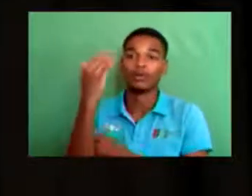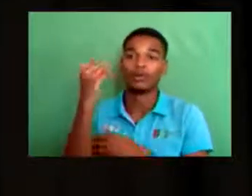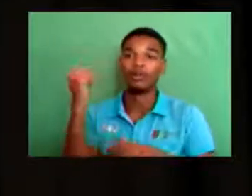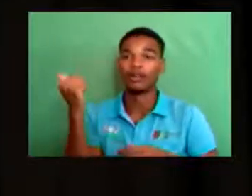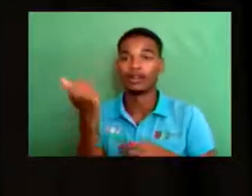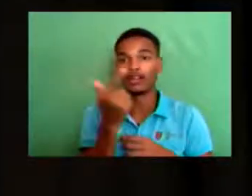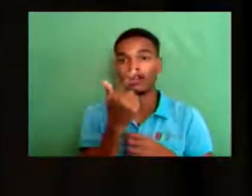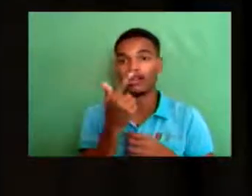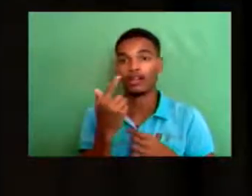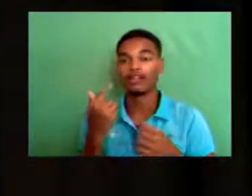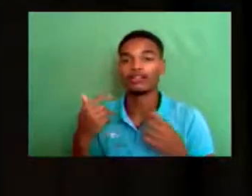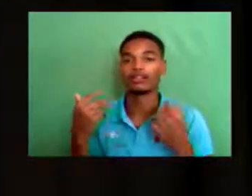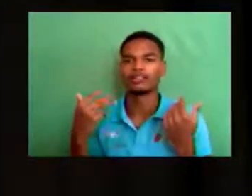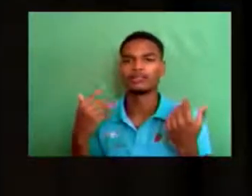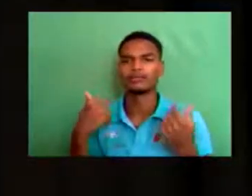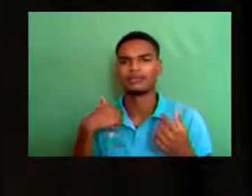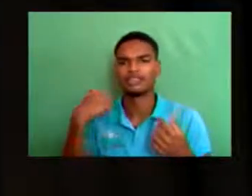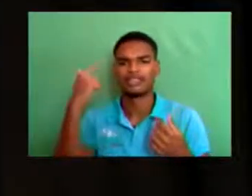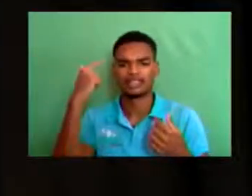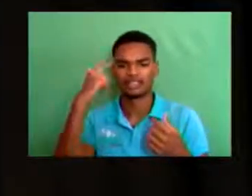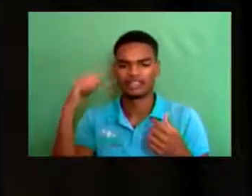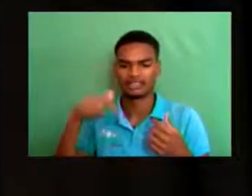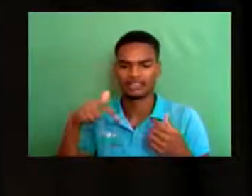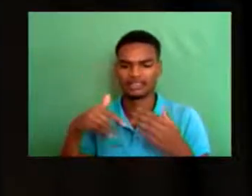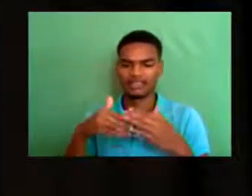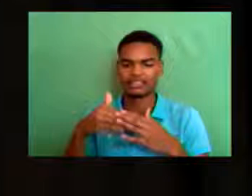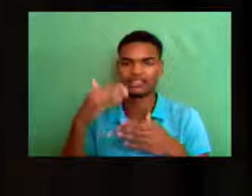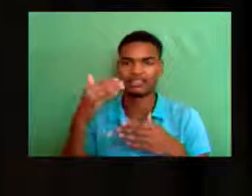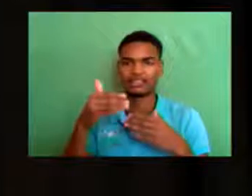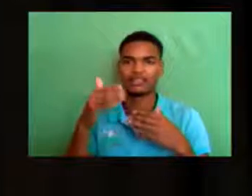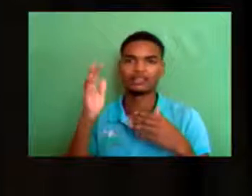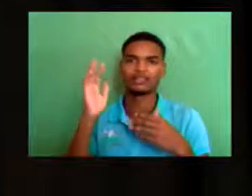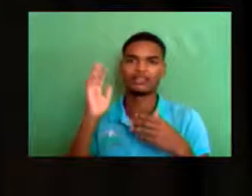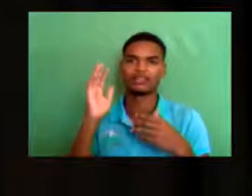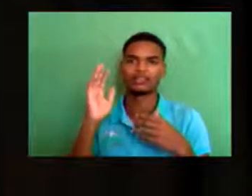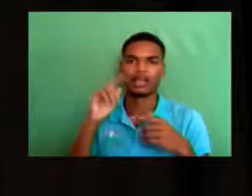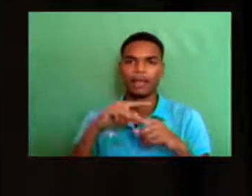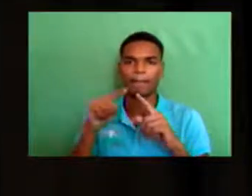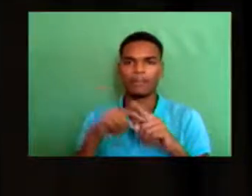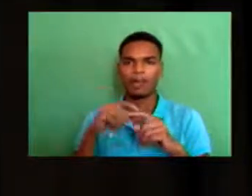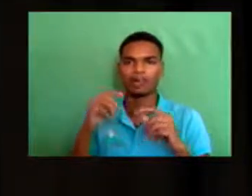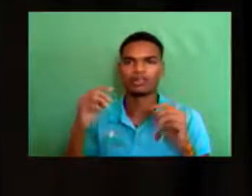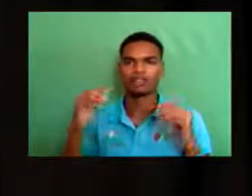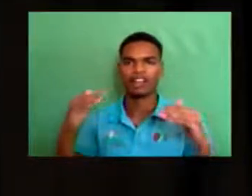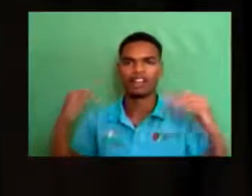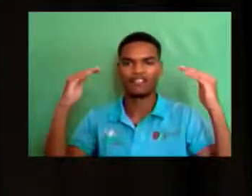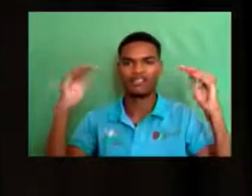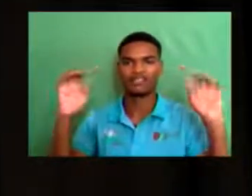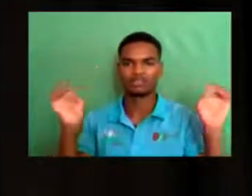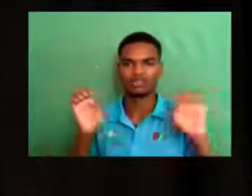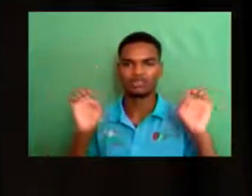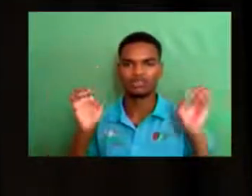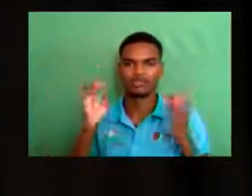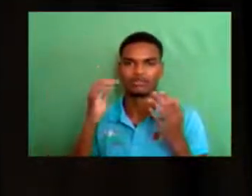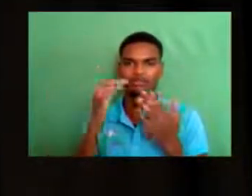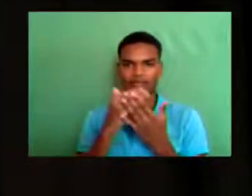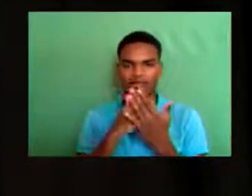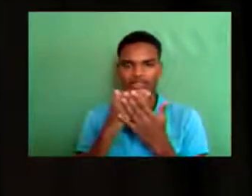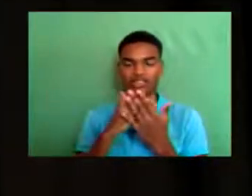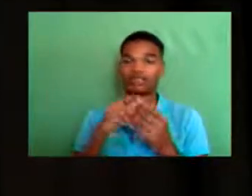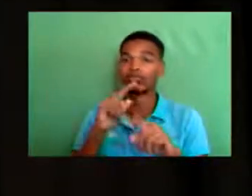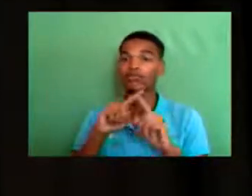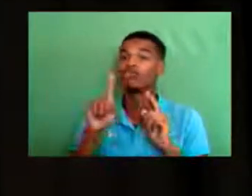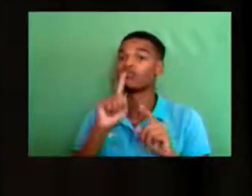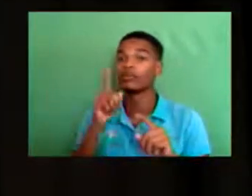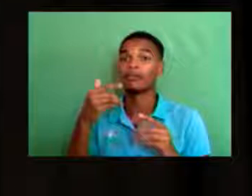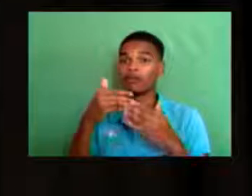I think this next session is about advanced emergency messaging. And before I get into this, I want to talk a